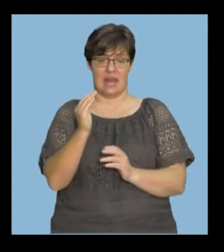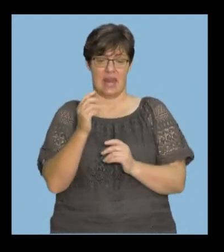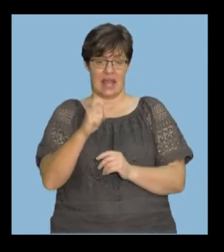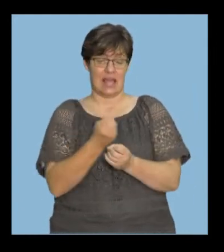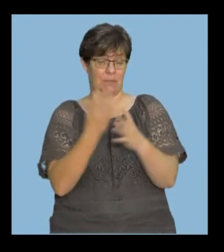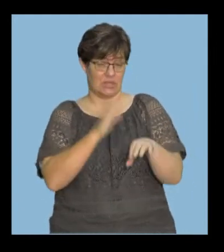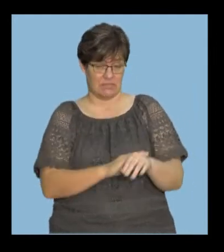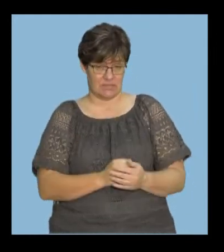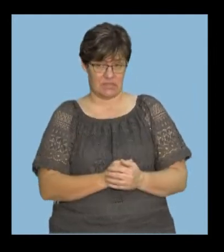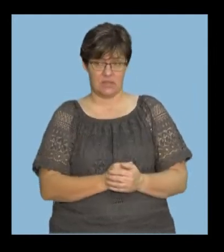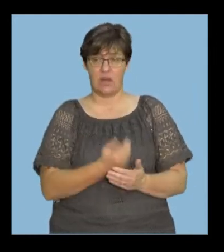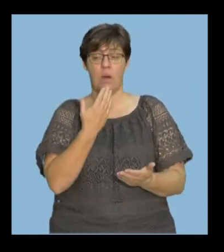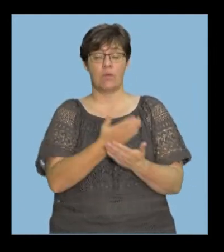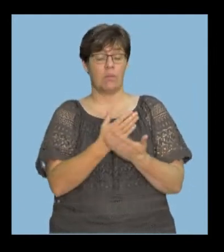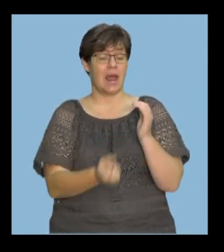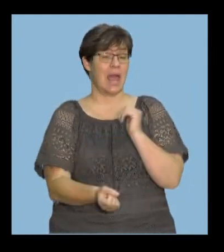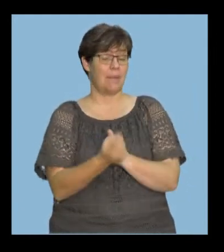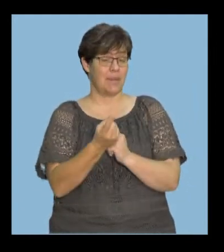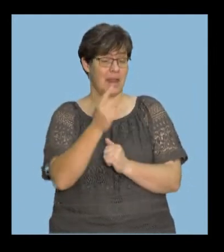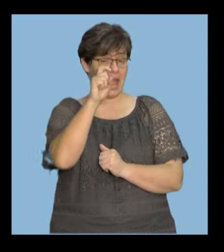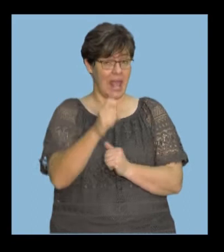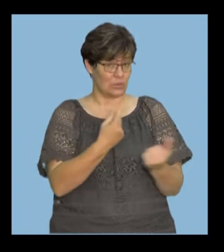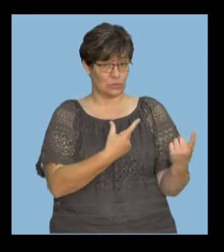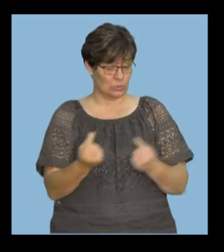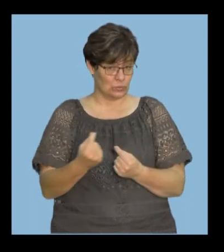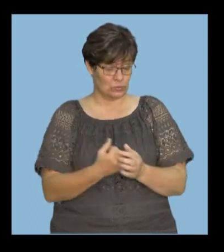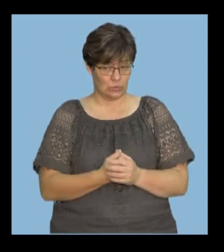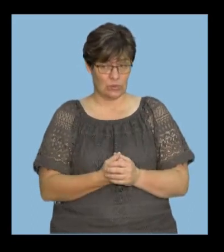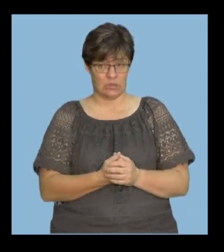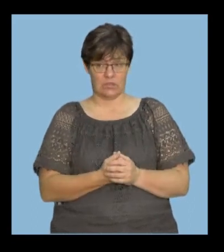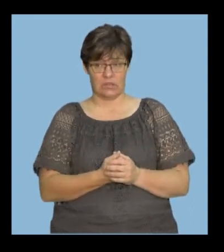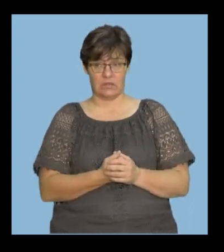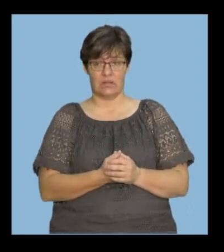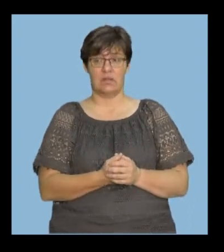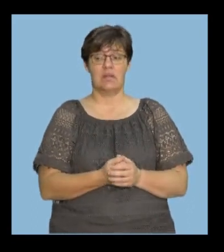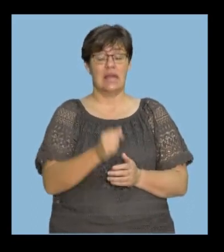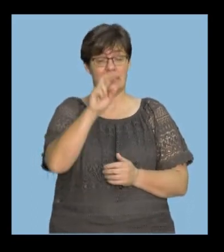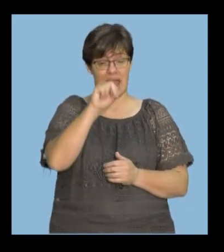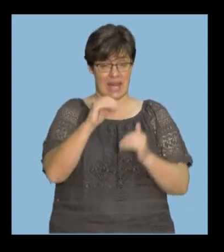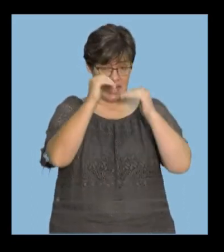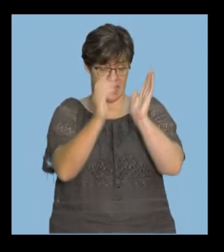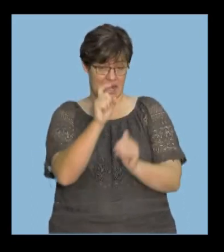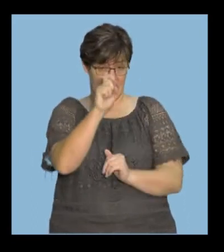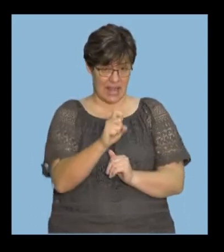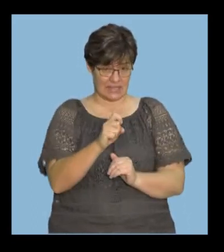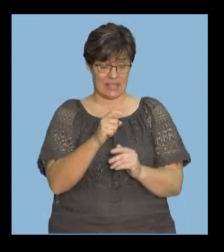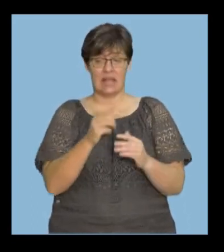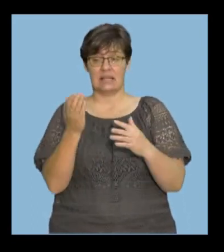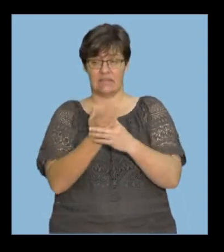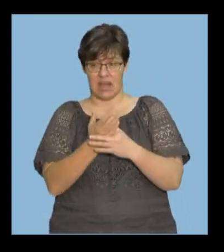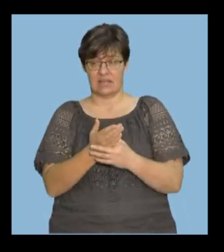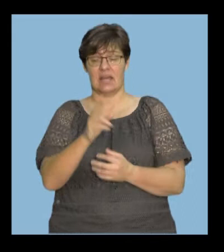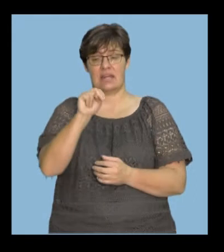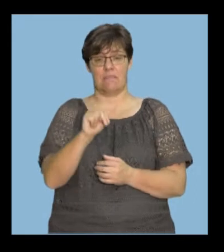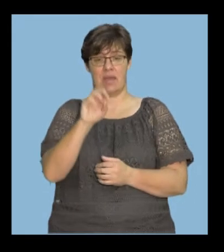probability of X occurring, this is the theoretical probability, is the number of x divided by the